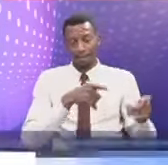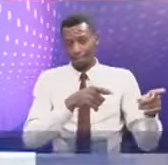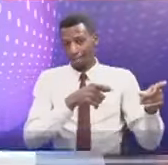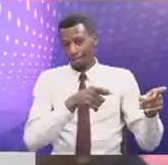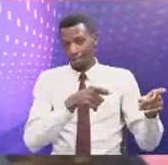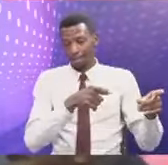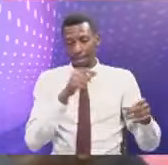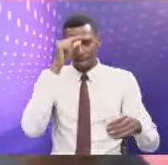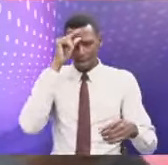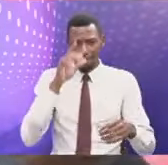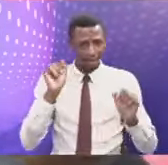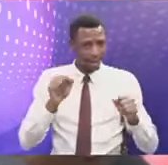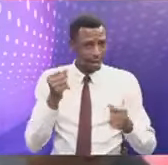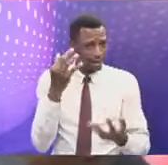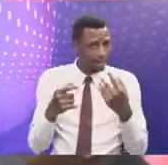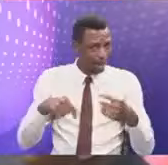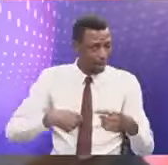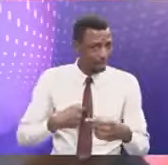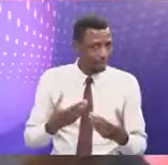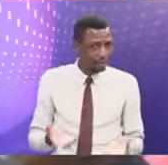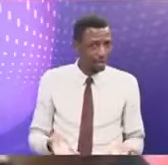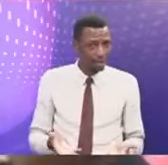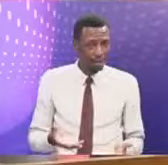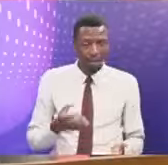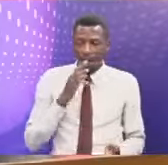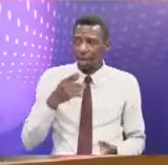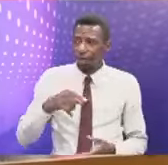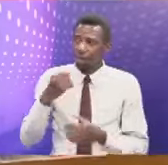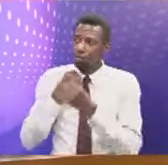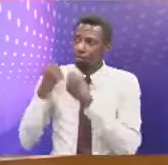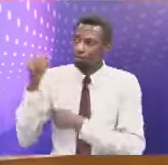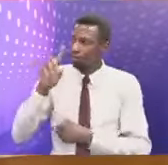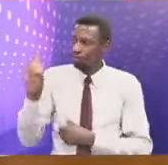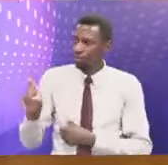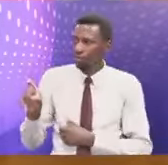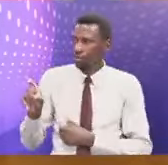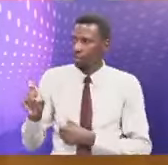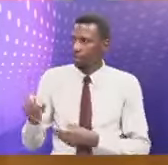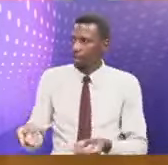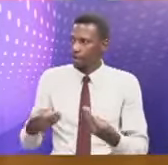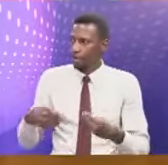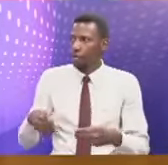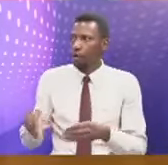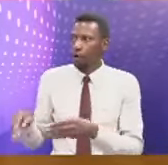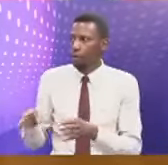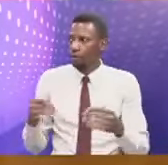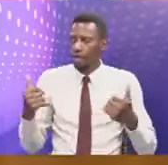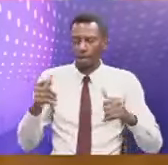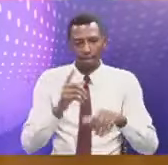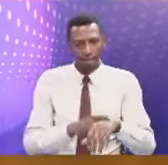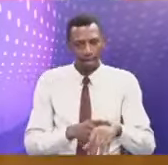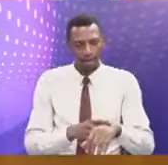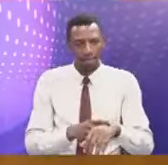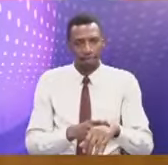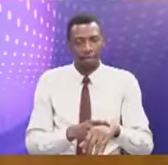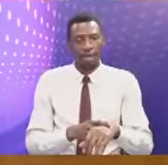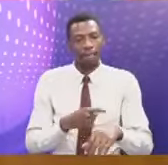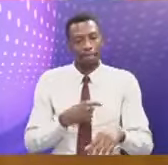here? Are we suicide? If given an opportunity any time, I can impeach honorable members, not the